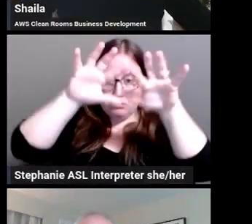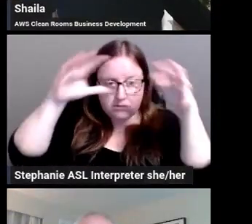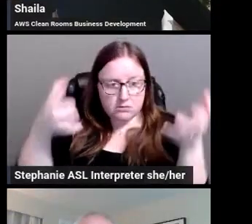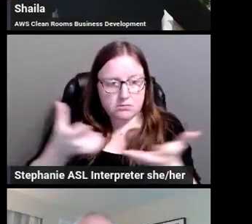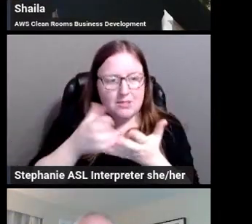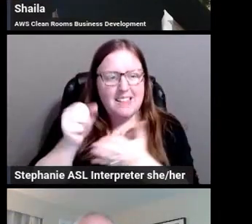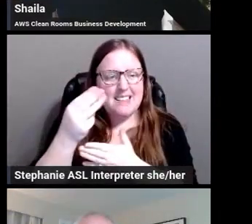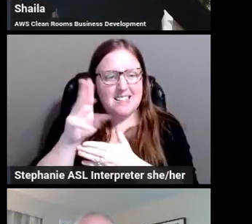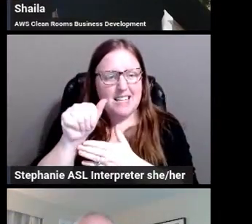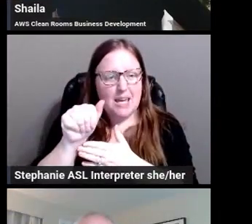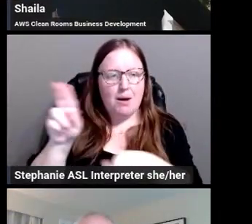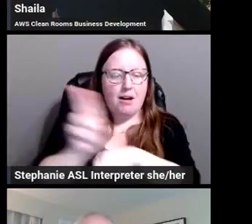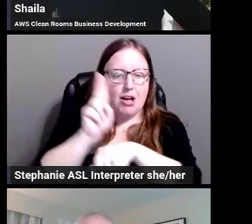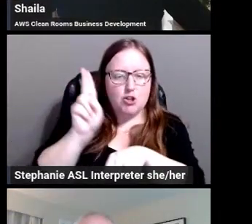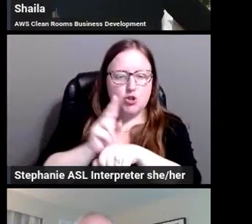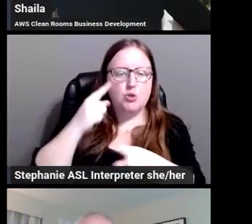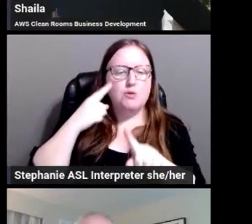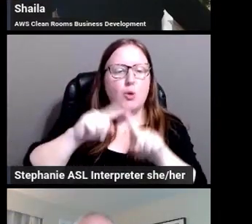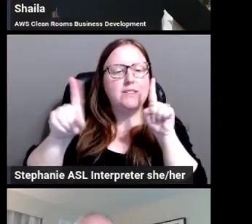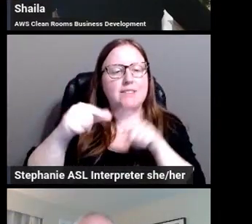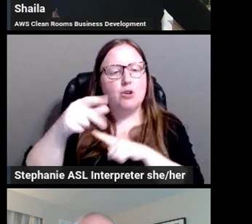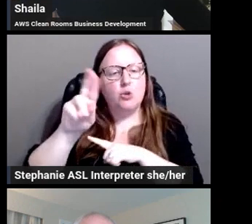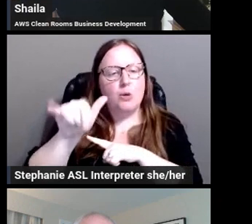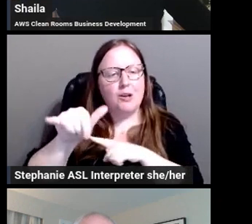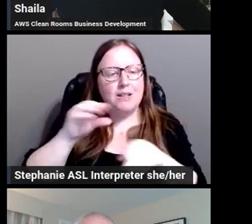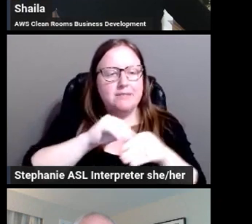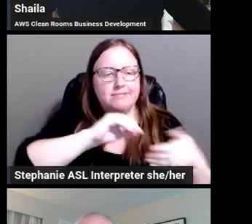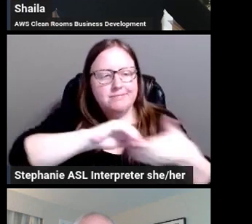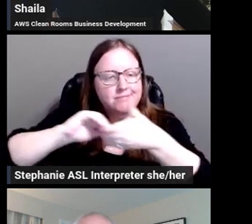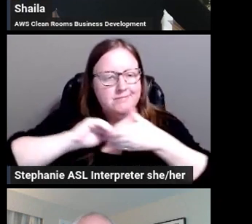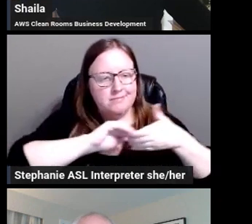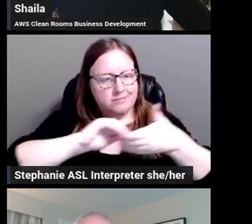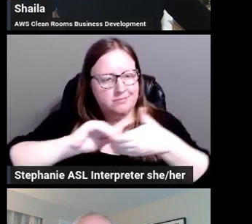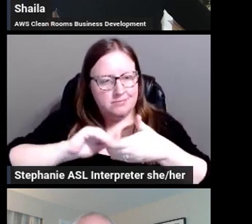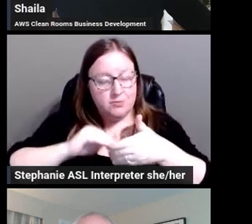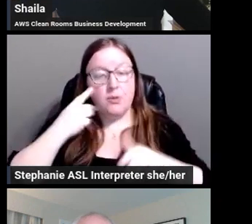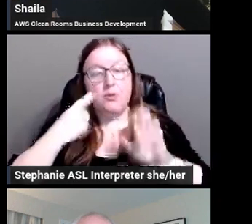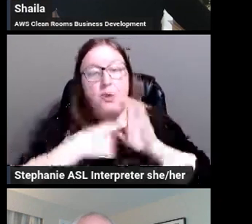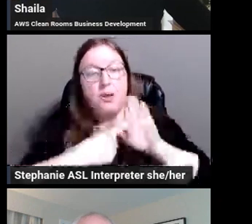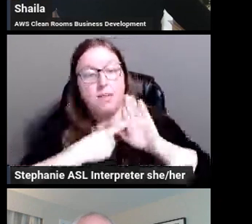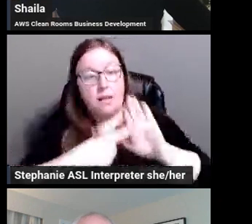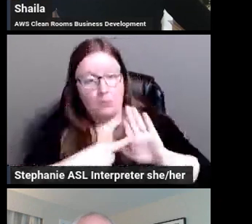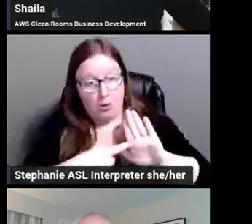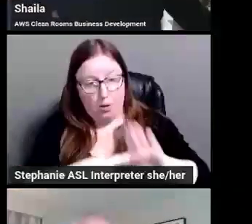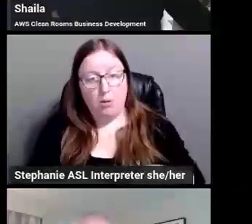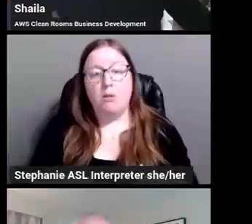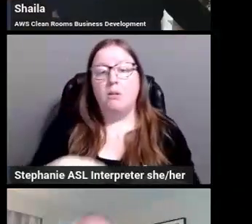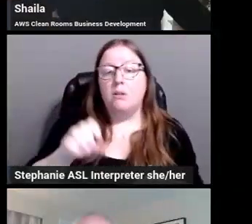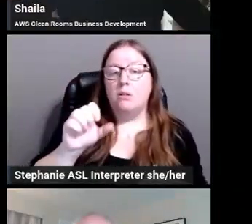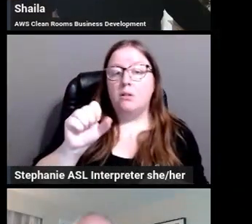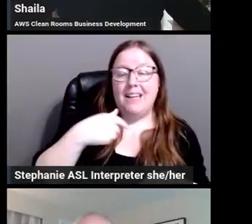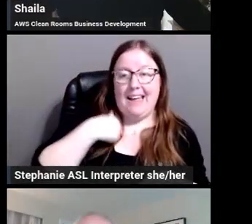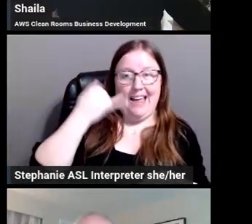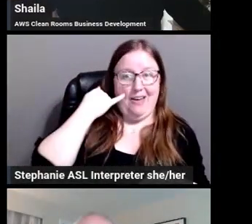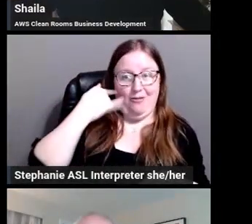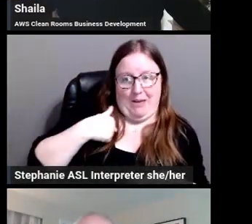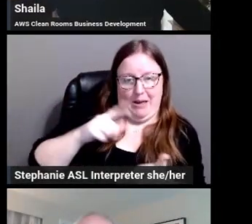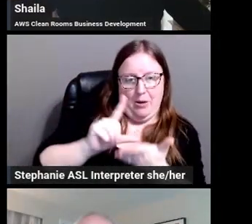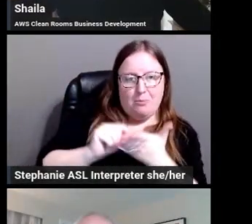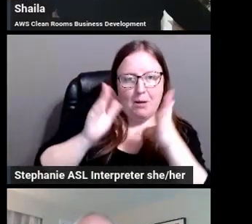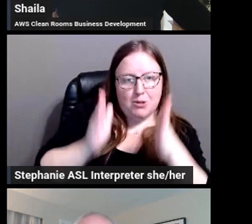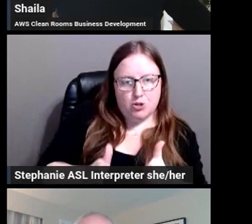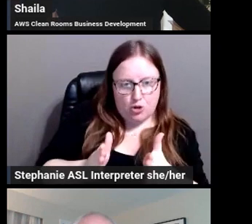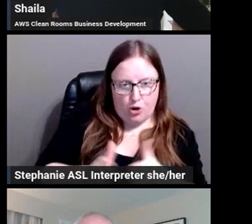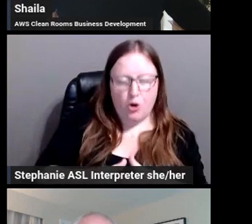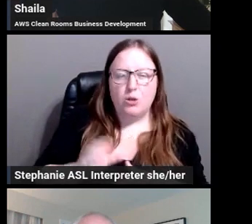used in queries written in the collaboration. So this is, for example, I'm the social media publisher. I have this cool data